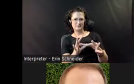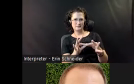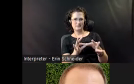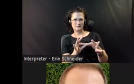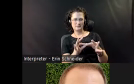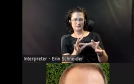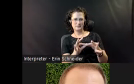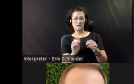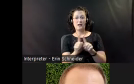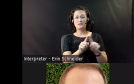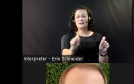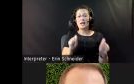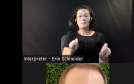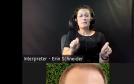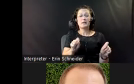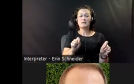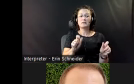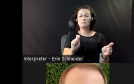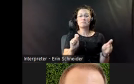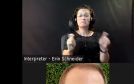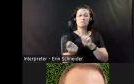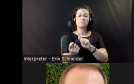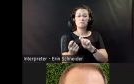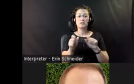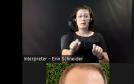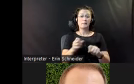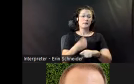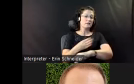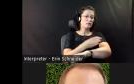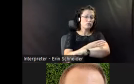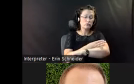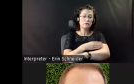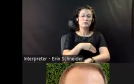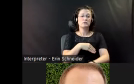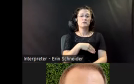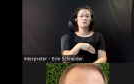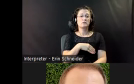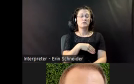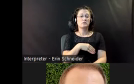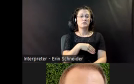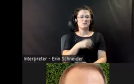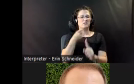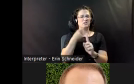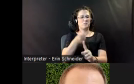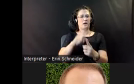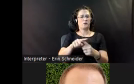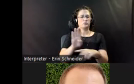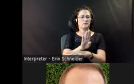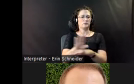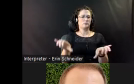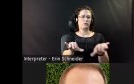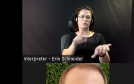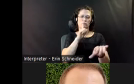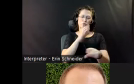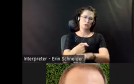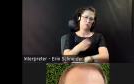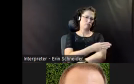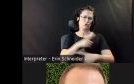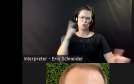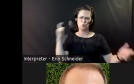those capabilities over time increase, the impact to business performance is immense. It really can make